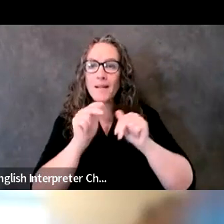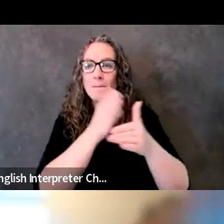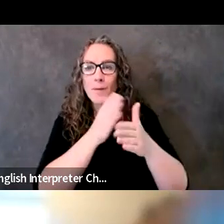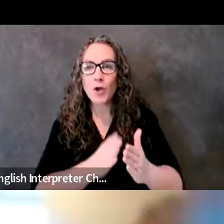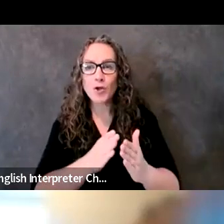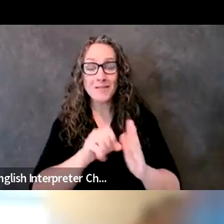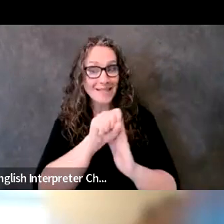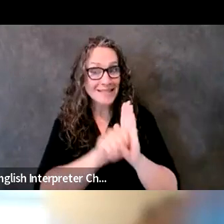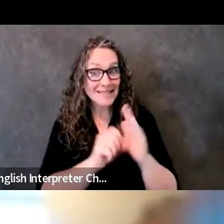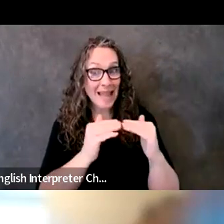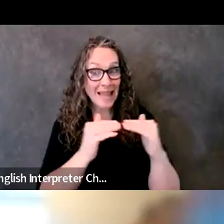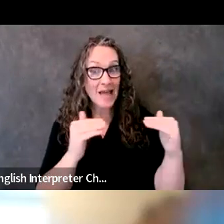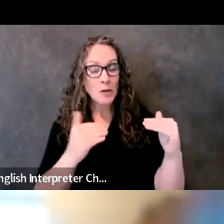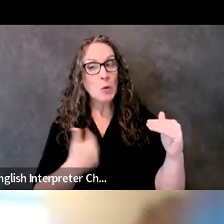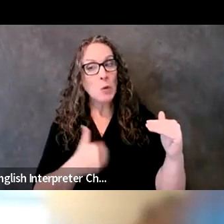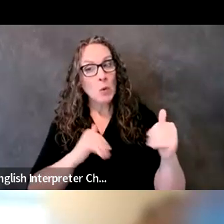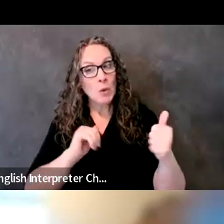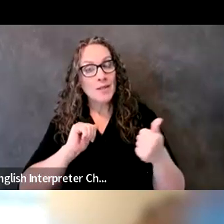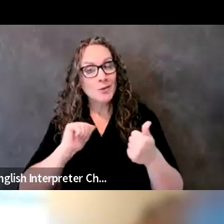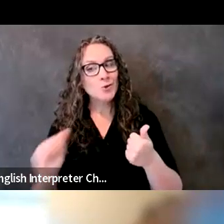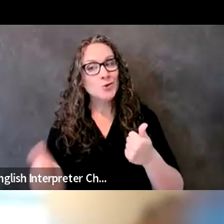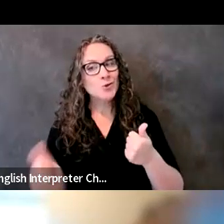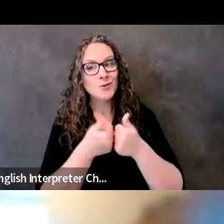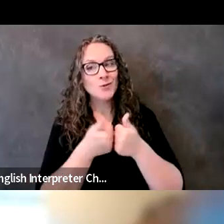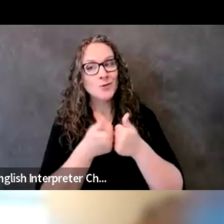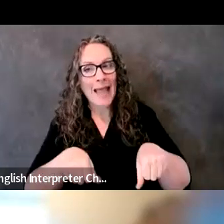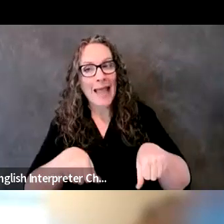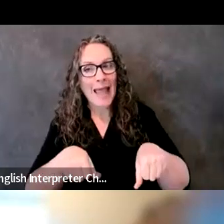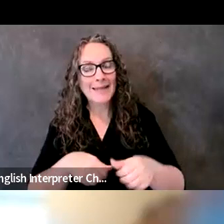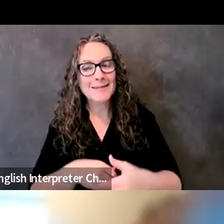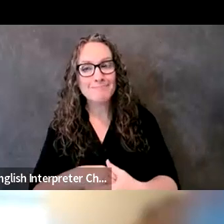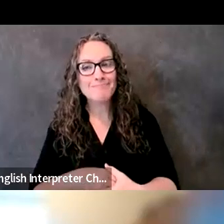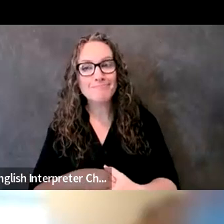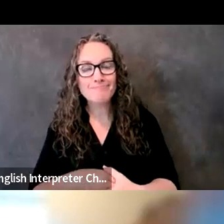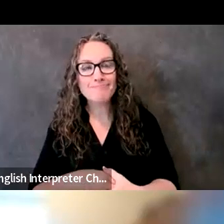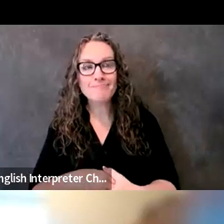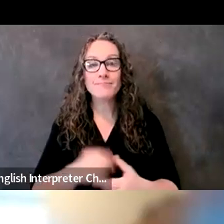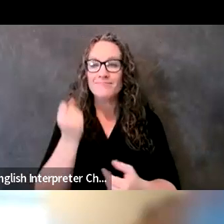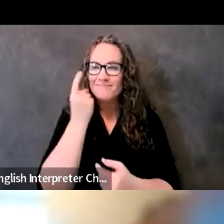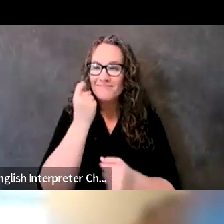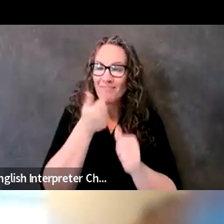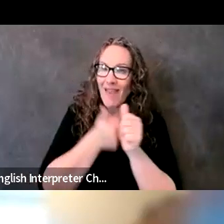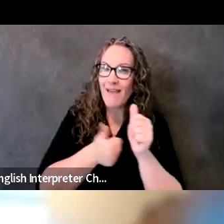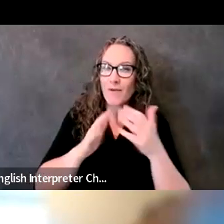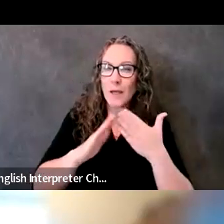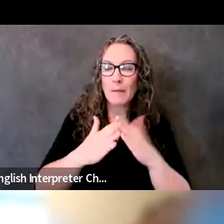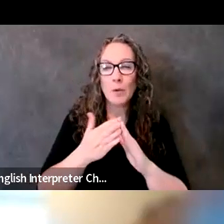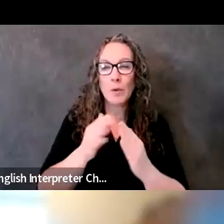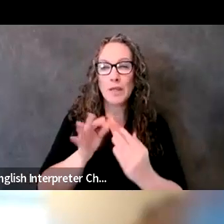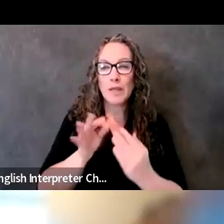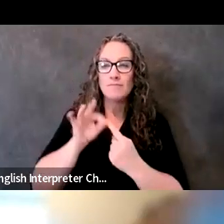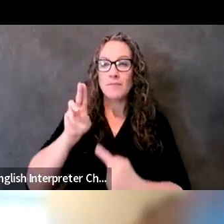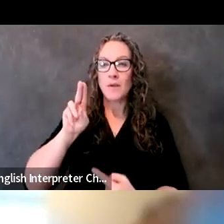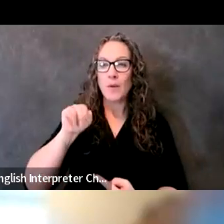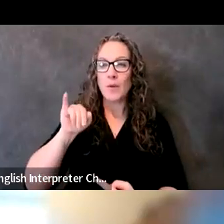level can be challenging, because I mean, every community is so unique and has